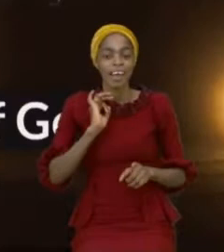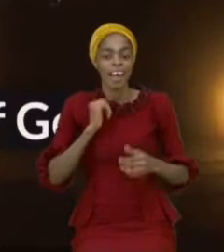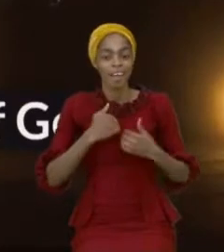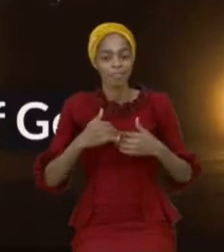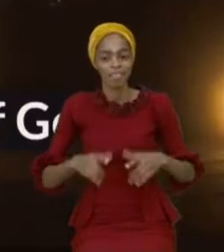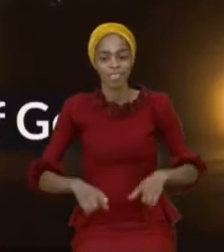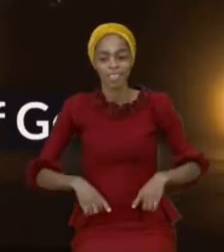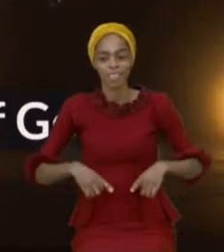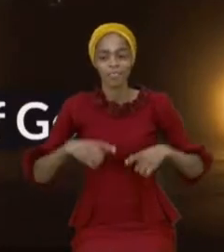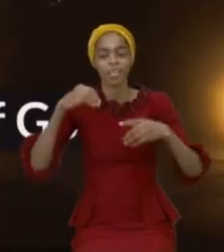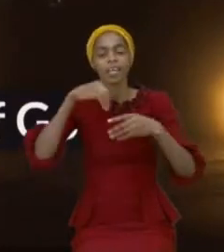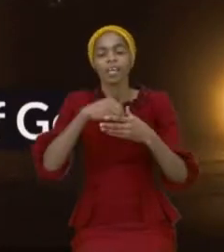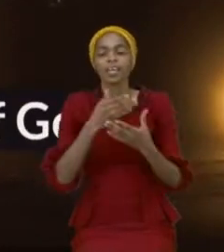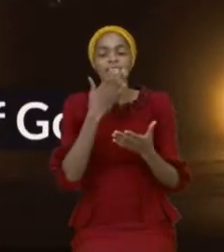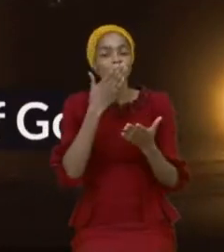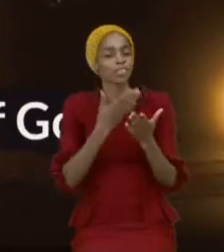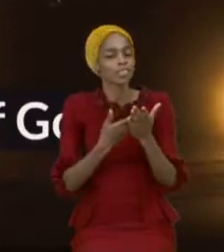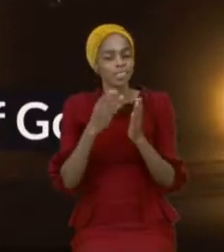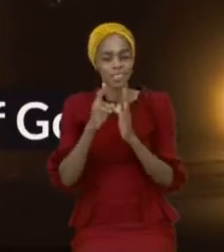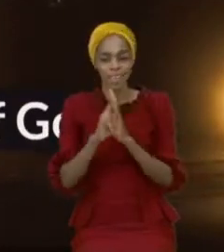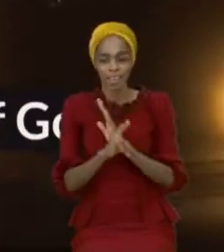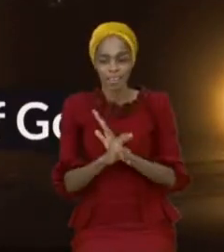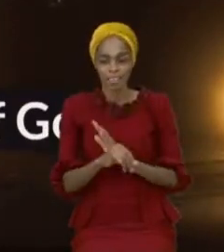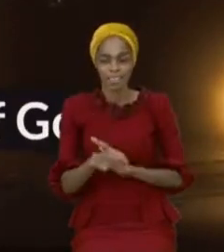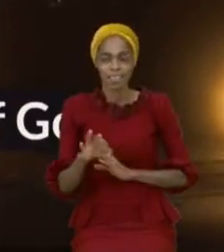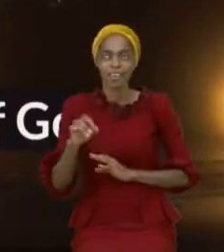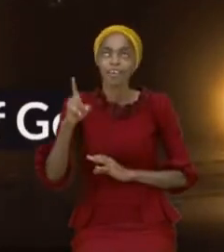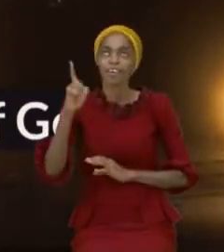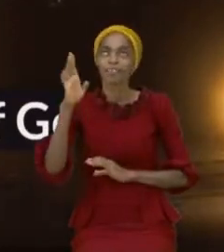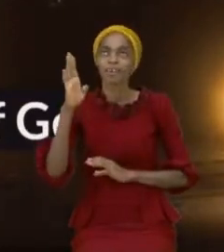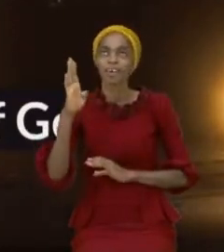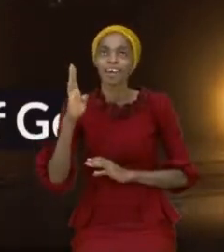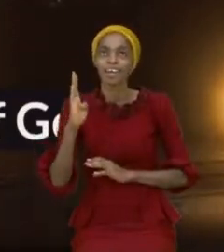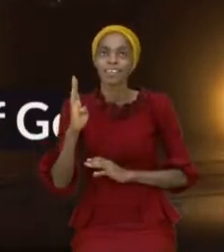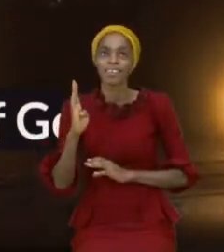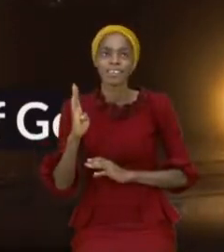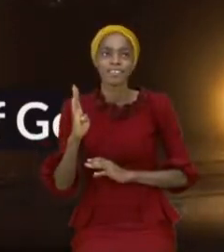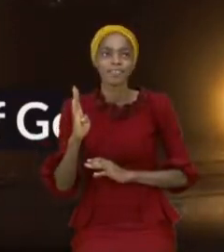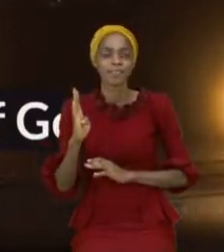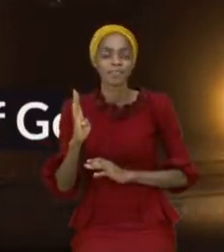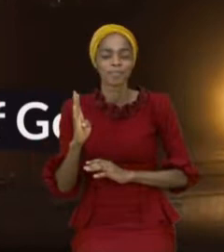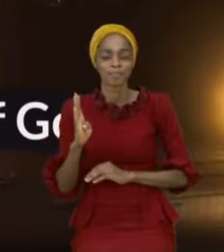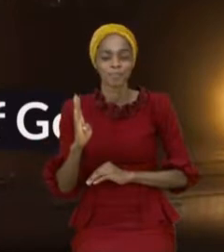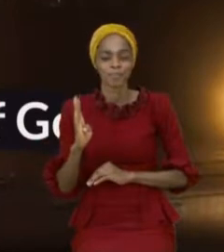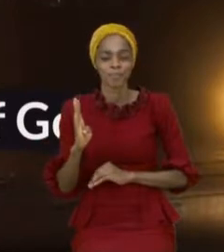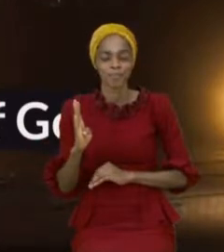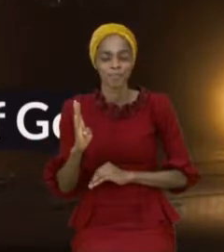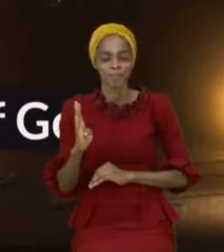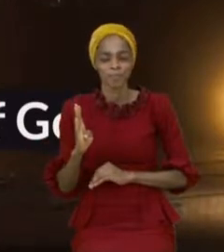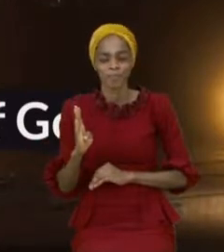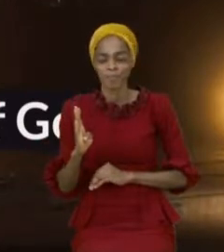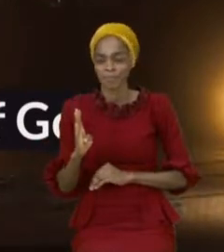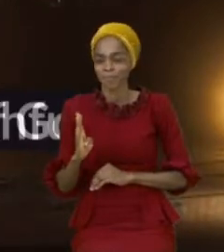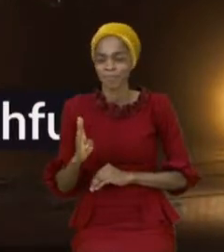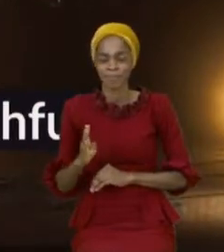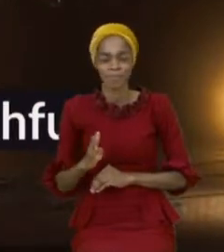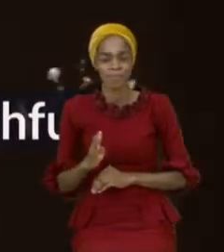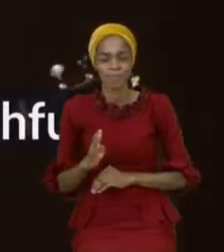have lived in the goodness of God. Let's sing together. All my life.